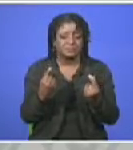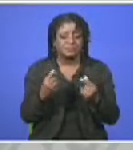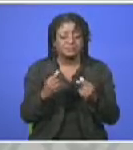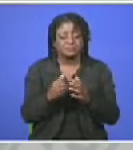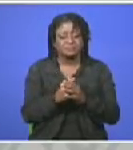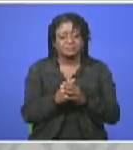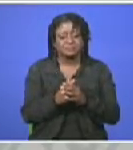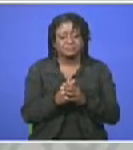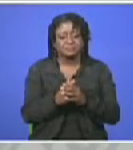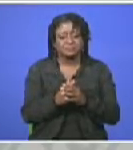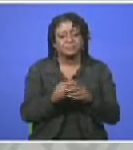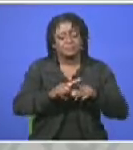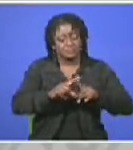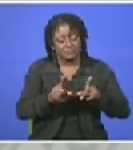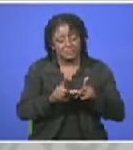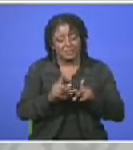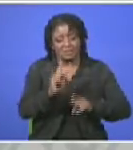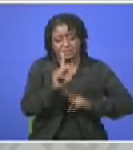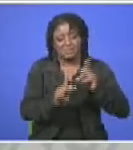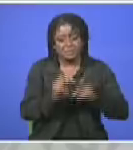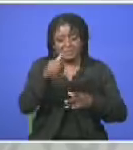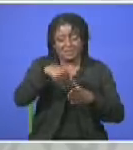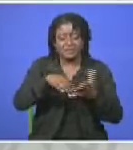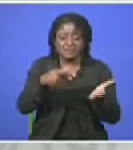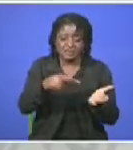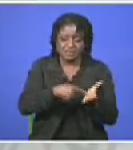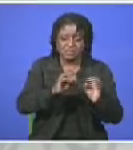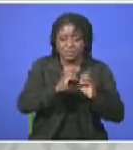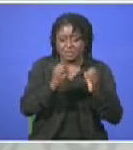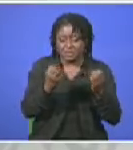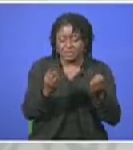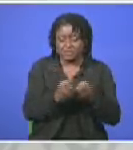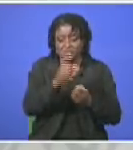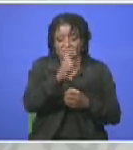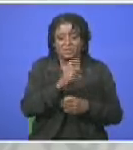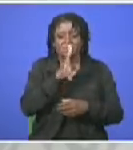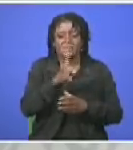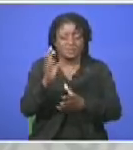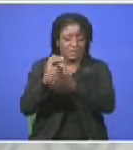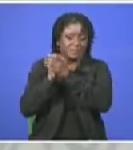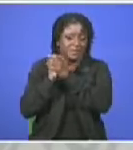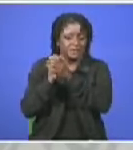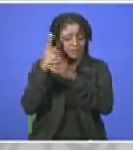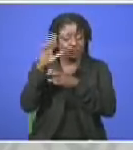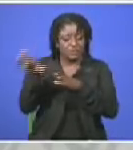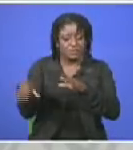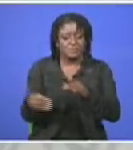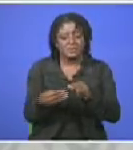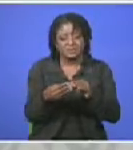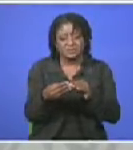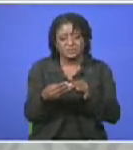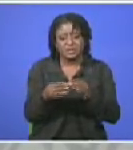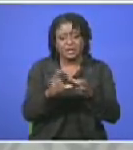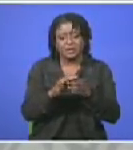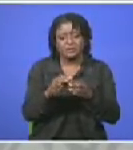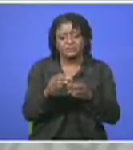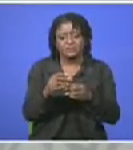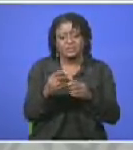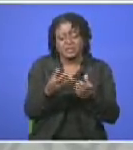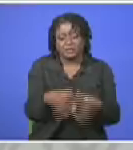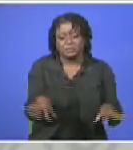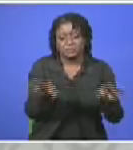Nevertheless, the stakeholders of this organization should be commended for the implementation of